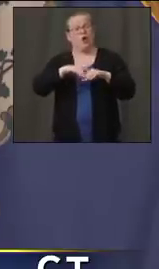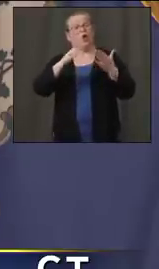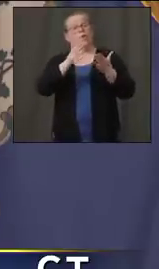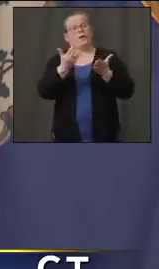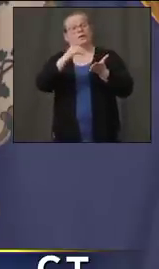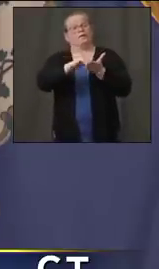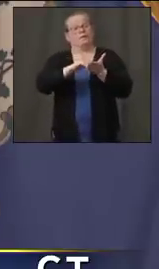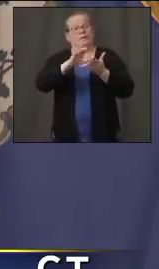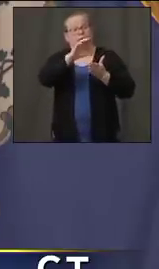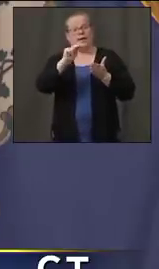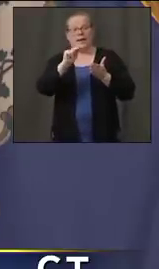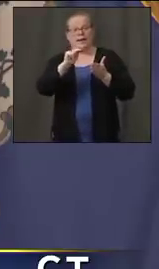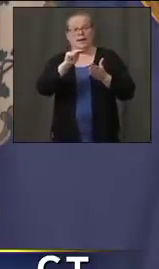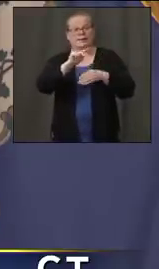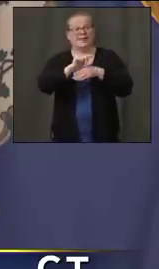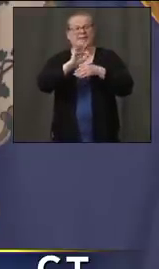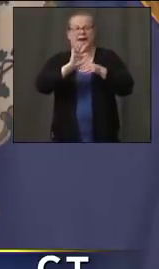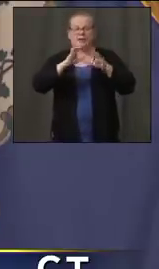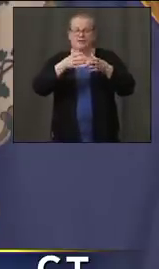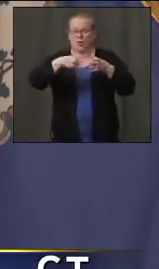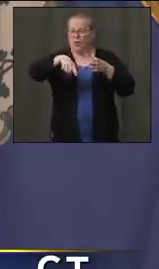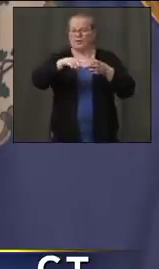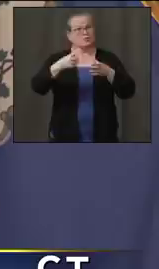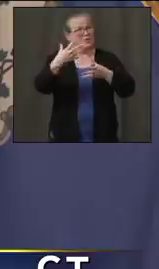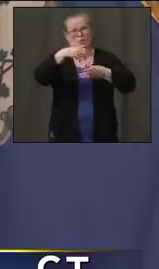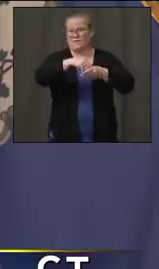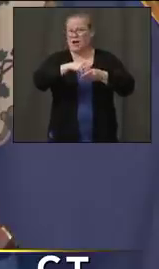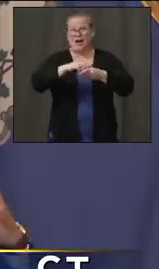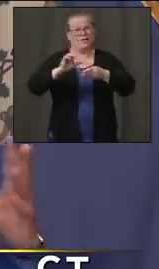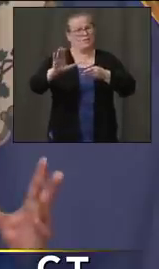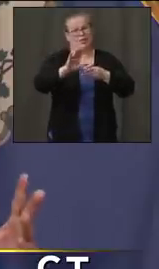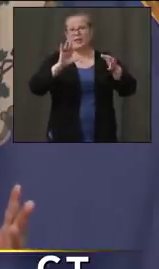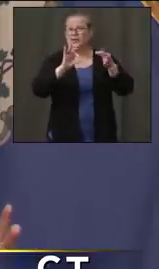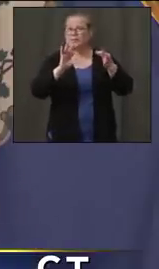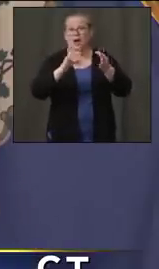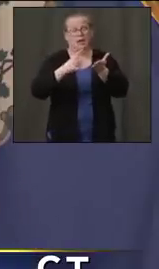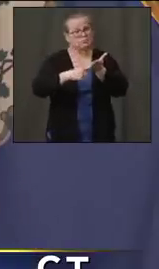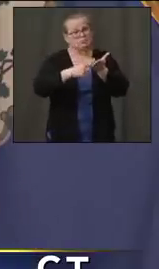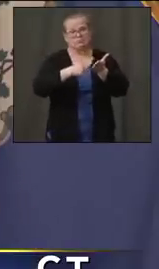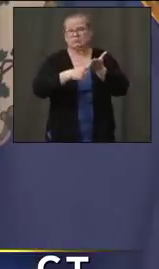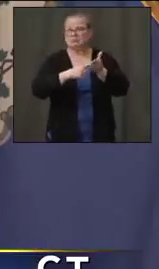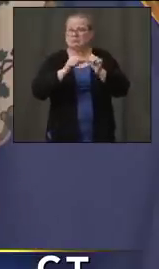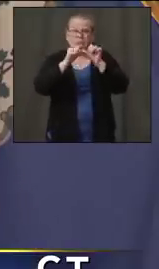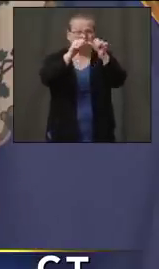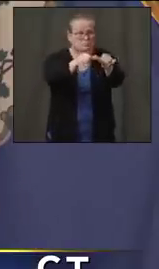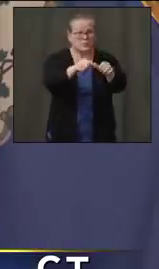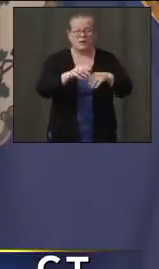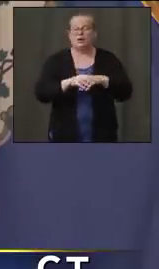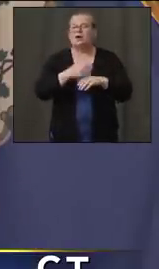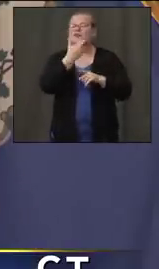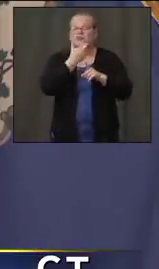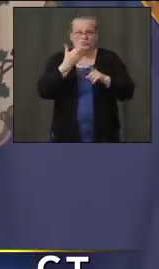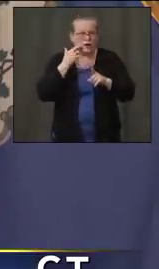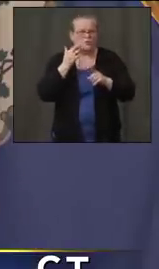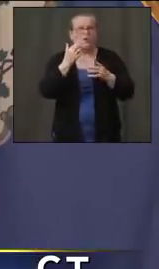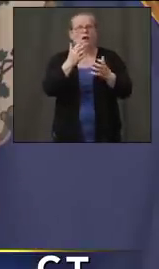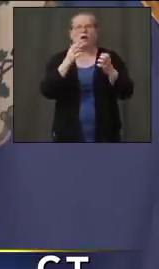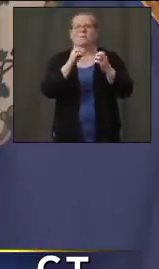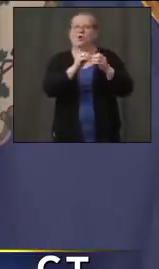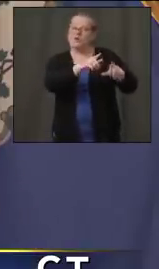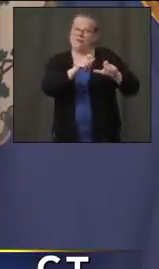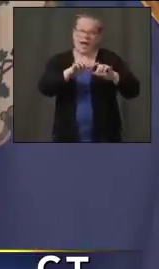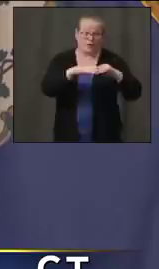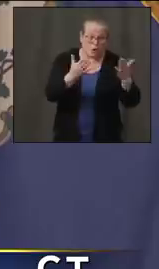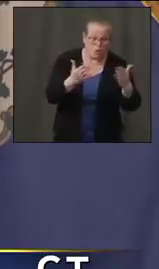there giving their input along the way. And yeah, the restaurants wanted to open up a little faster. The nail salons wanted to open up a little more slowly.